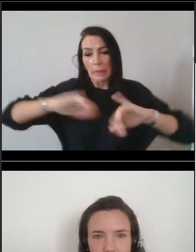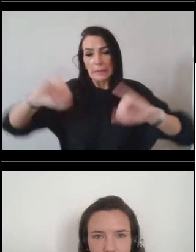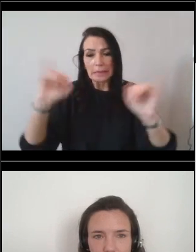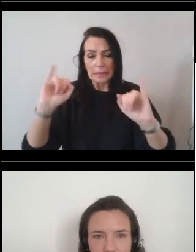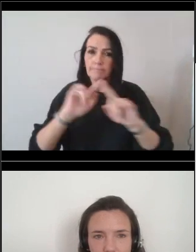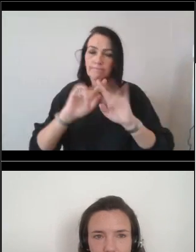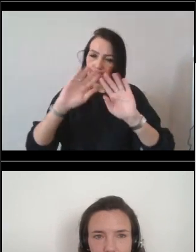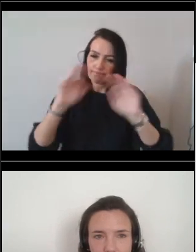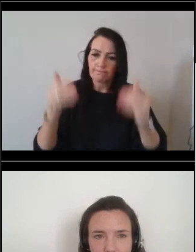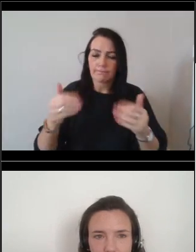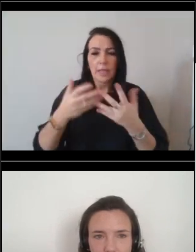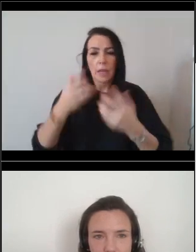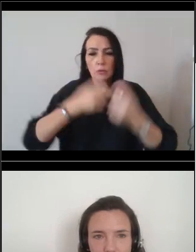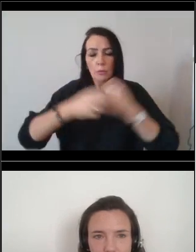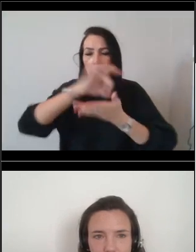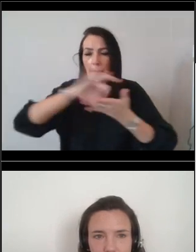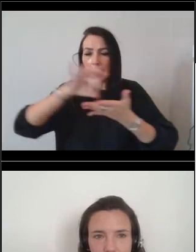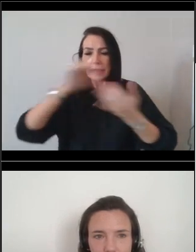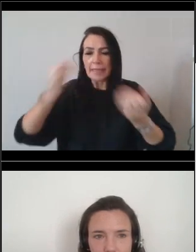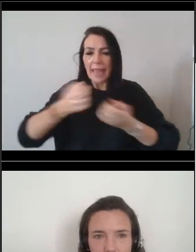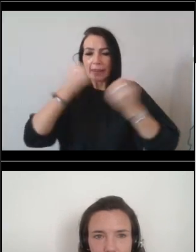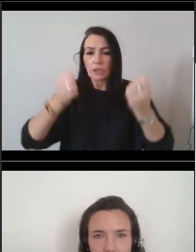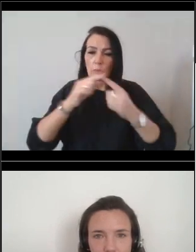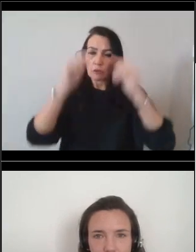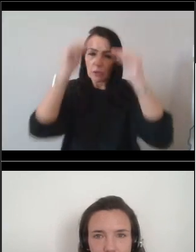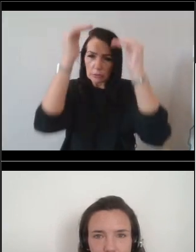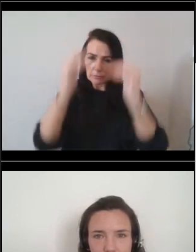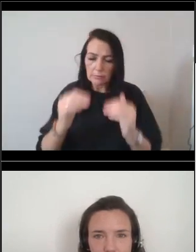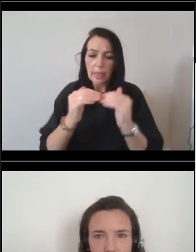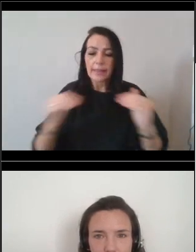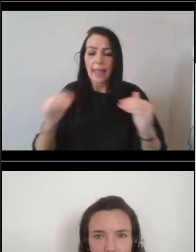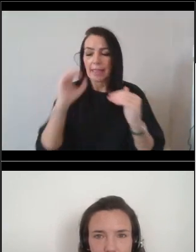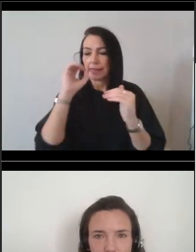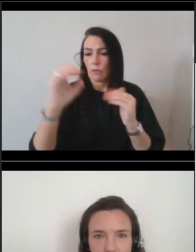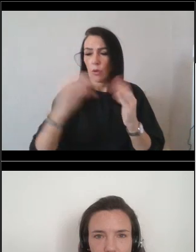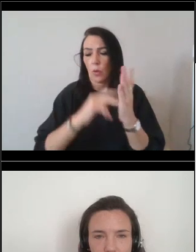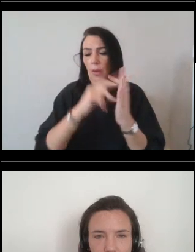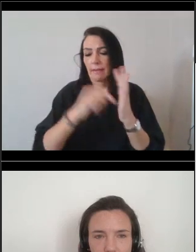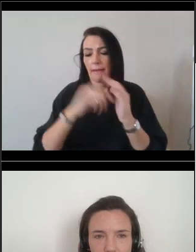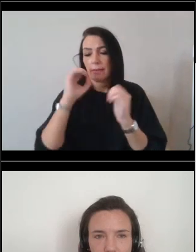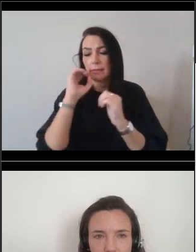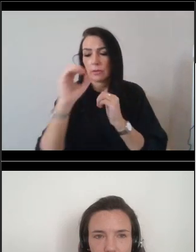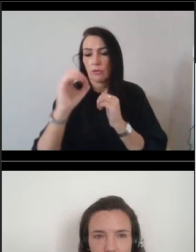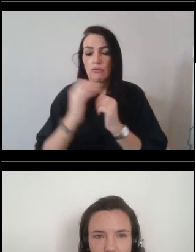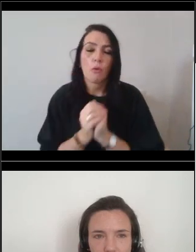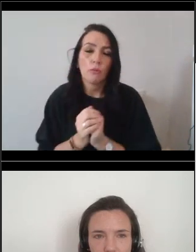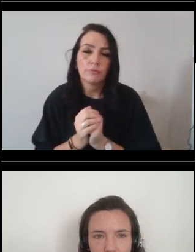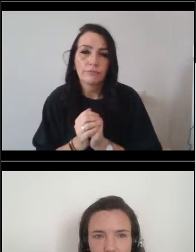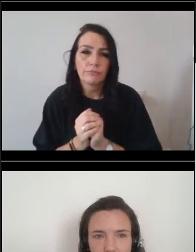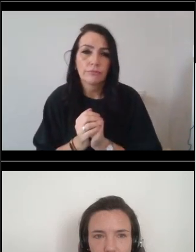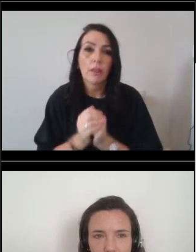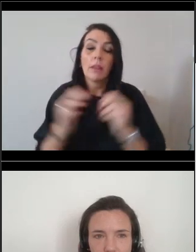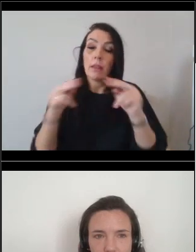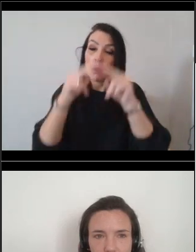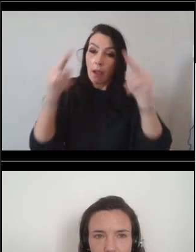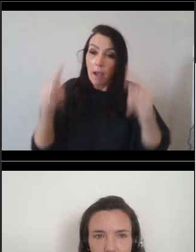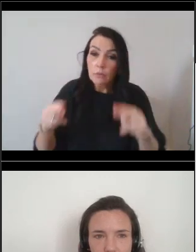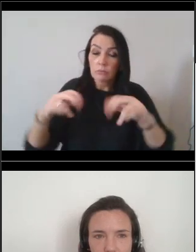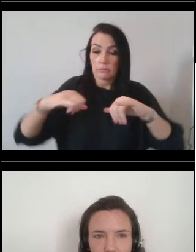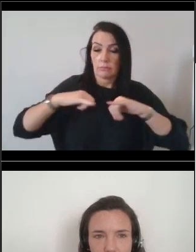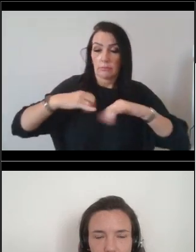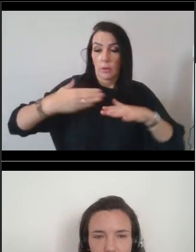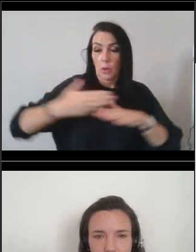of clean energy as we transition to net zero. We empower householders to make better choices, deliver transformative programs